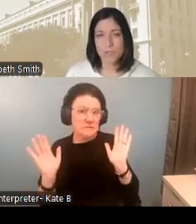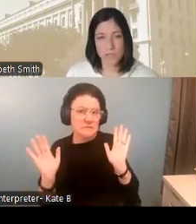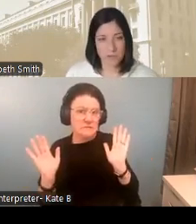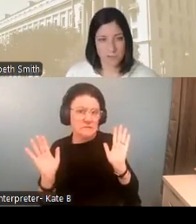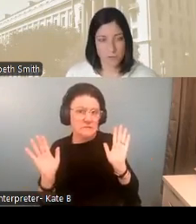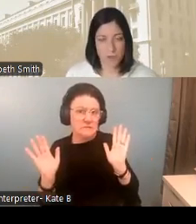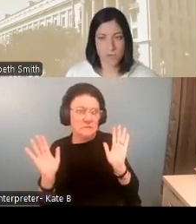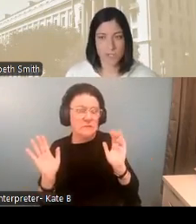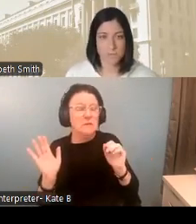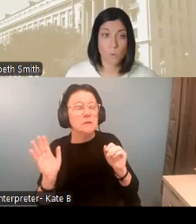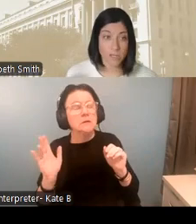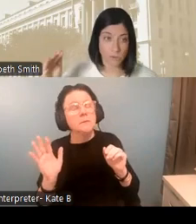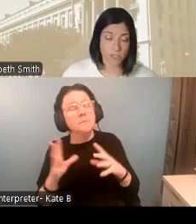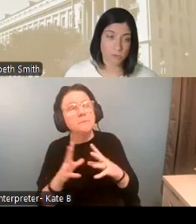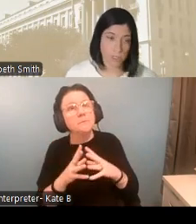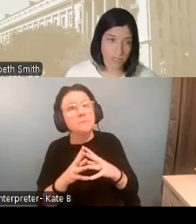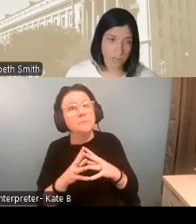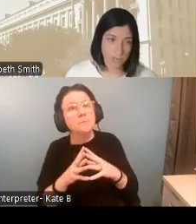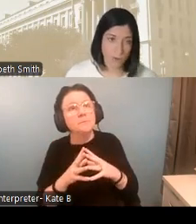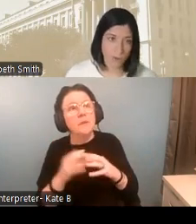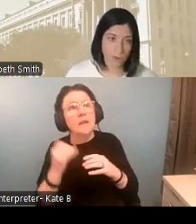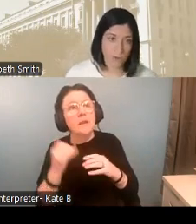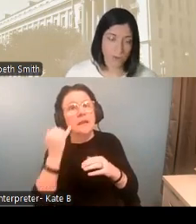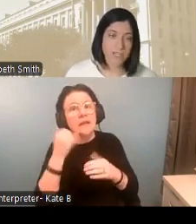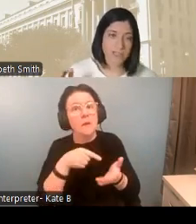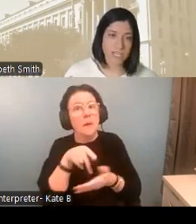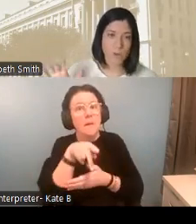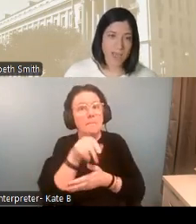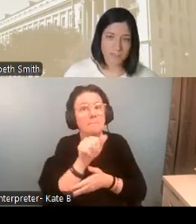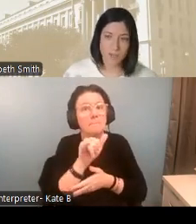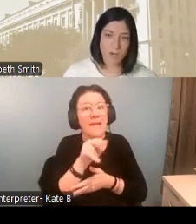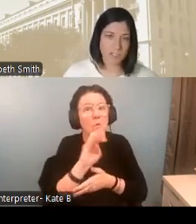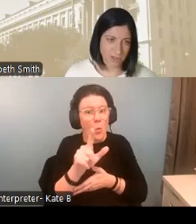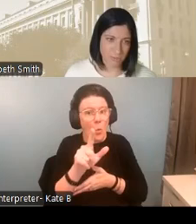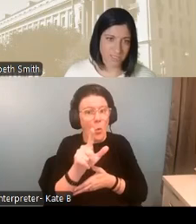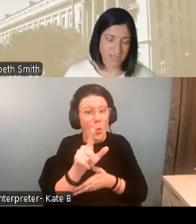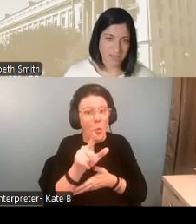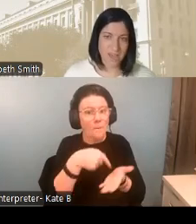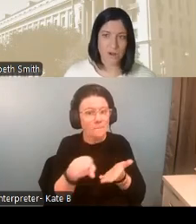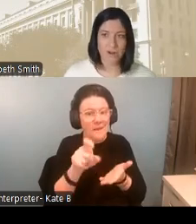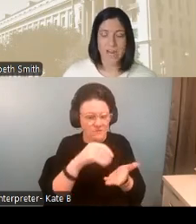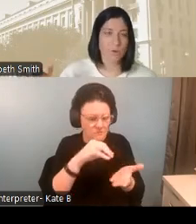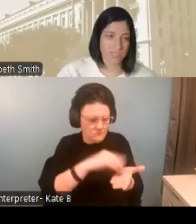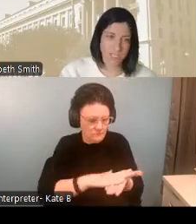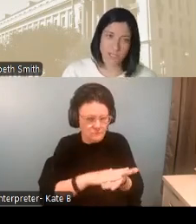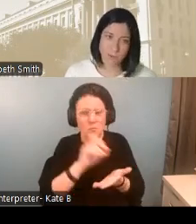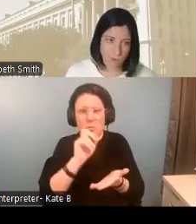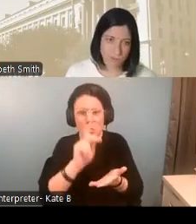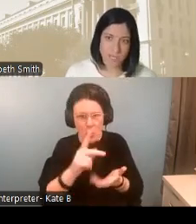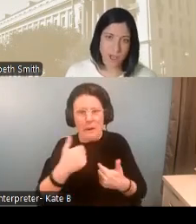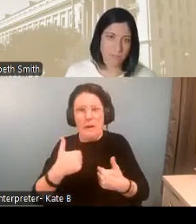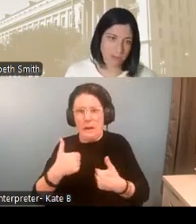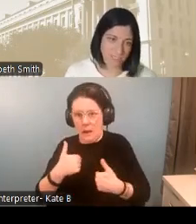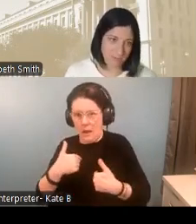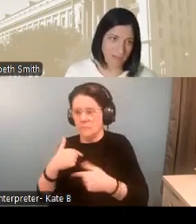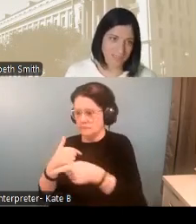What we would be looking for, though, is for when you are doing your payroll, that you have somewhere documented that, all right, I'm going to take the reports